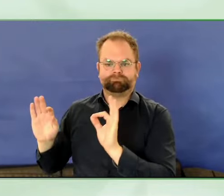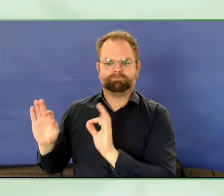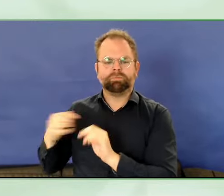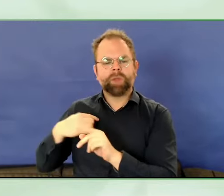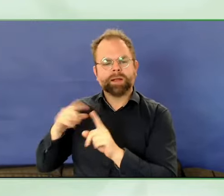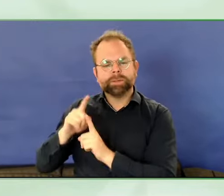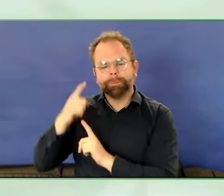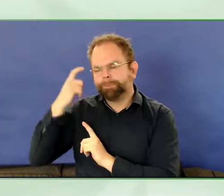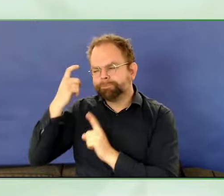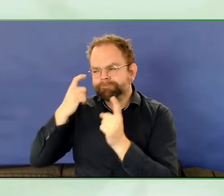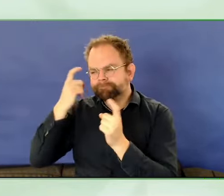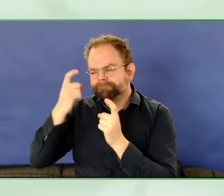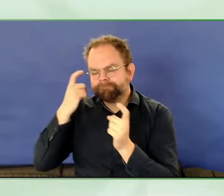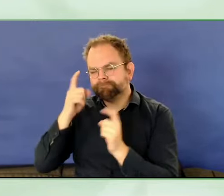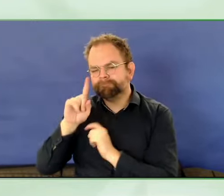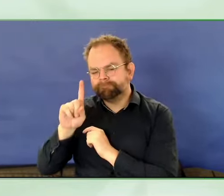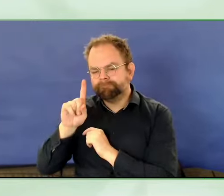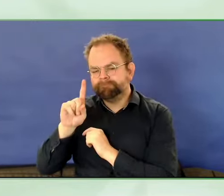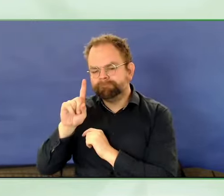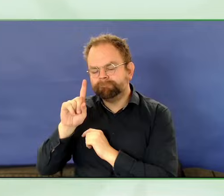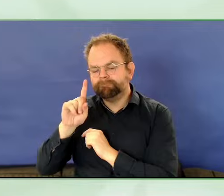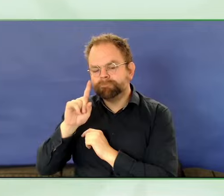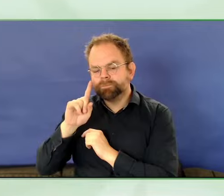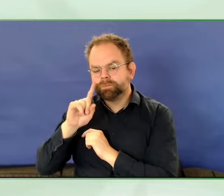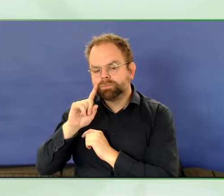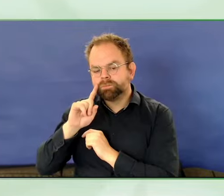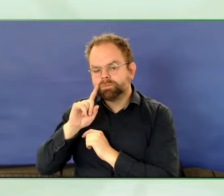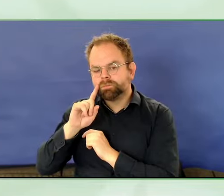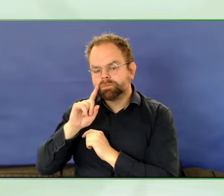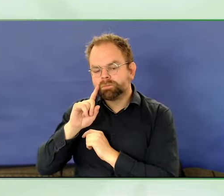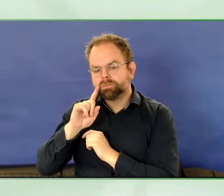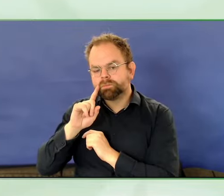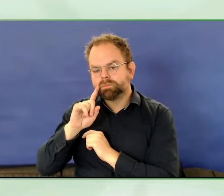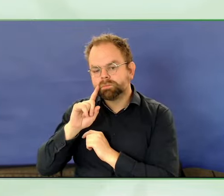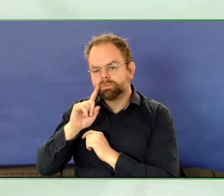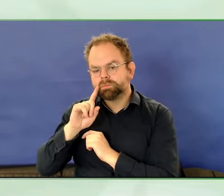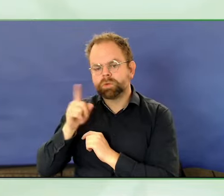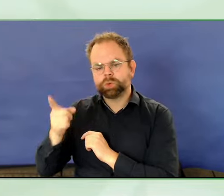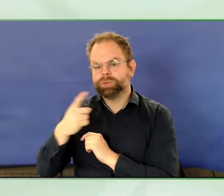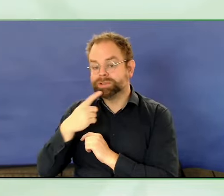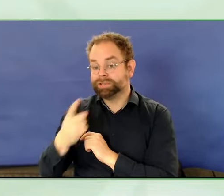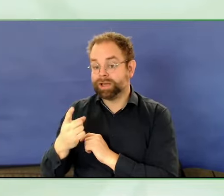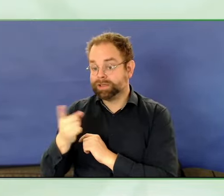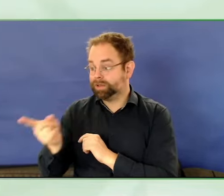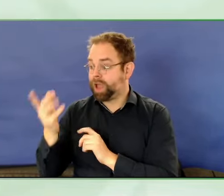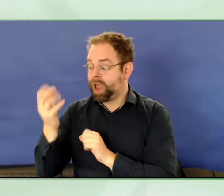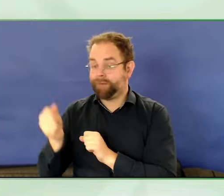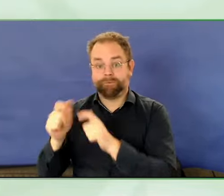online shop, so you can, actually everybody can shop at our